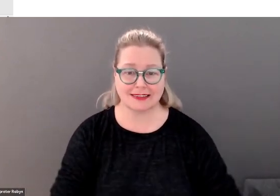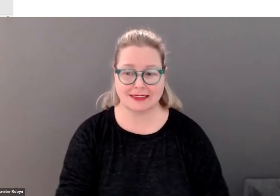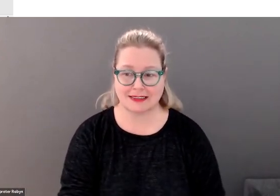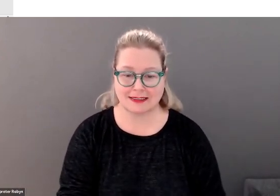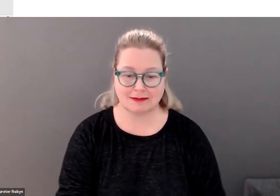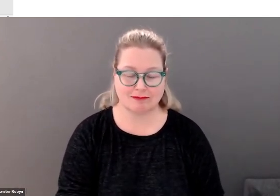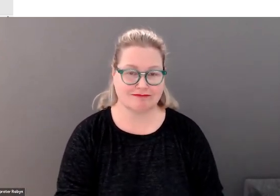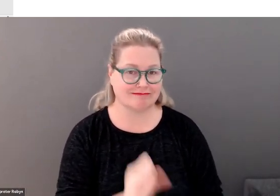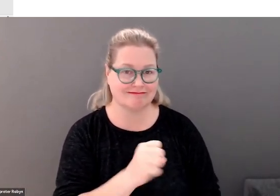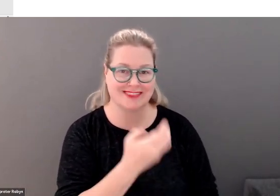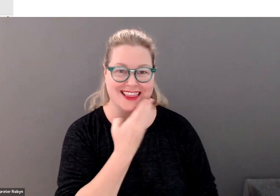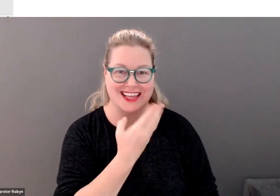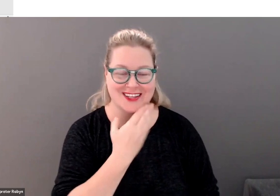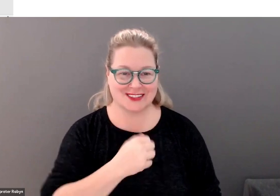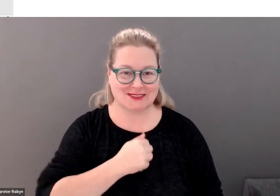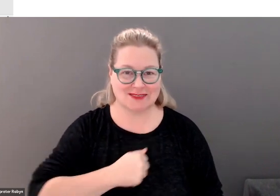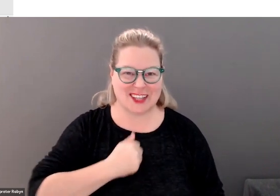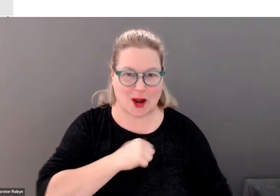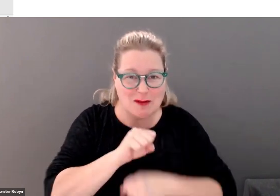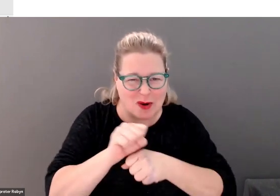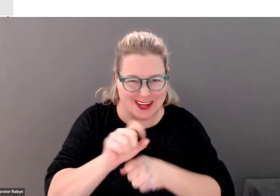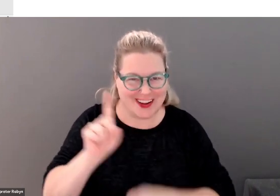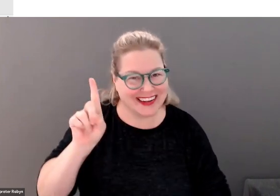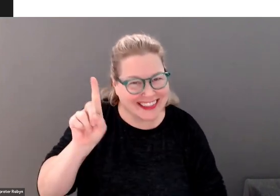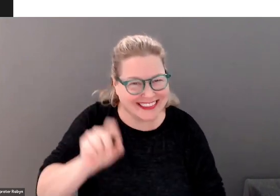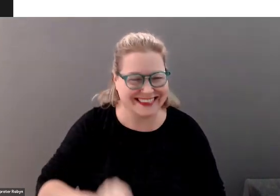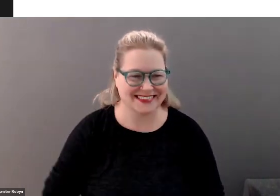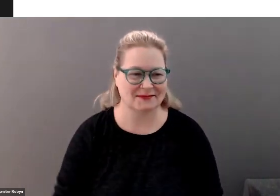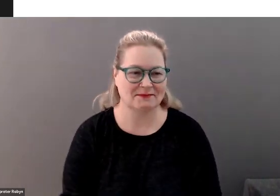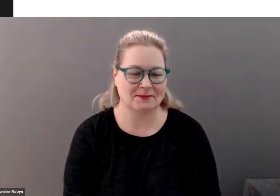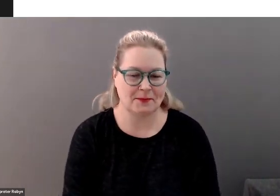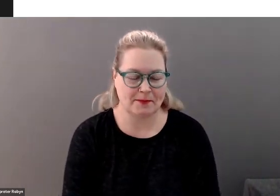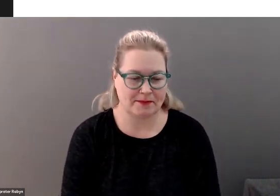Yes, thank you, Allison. Sorry, I'm working on it.